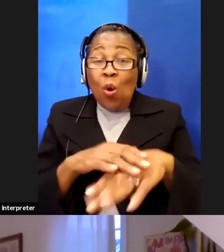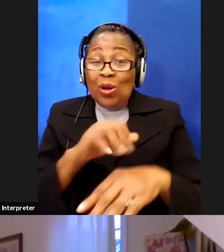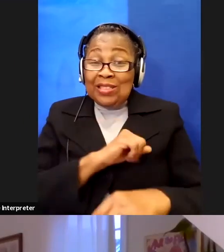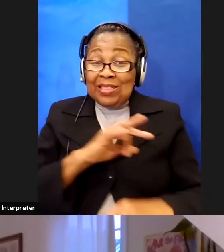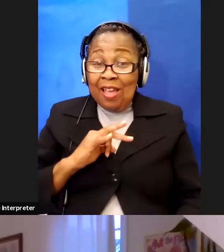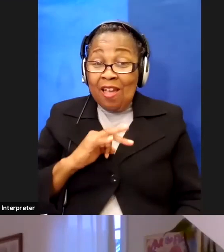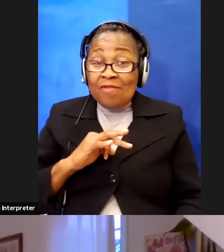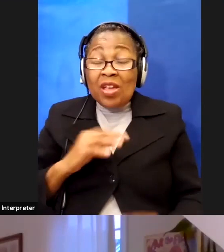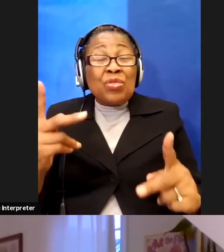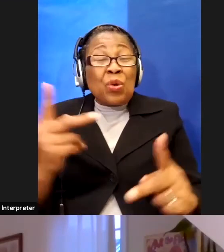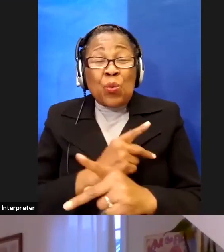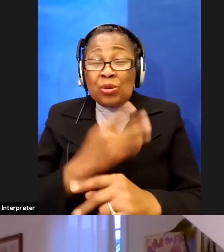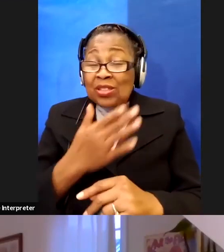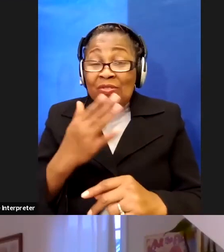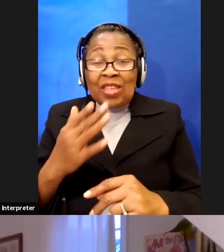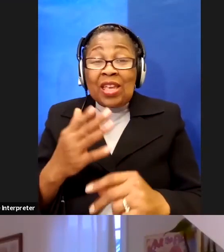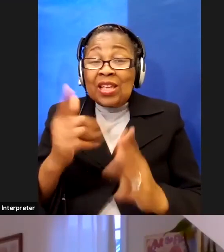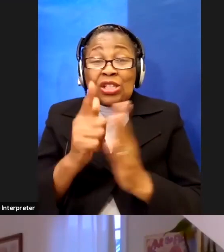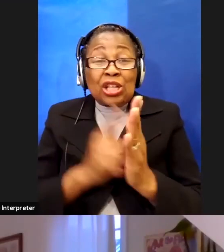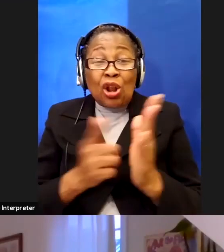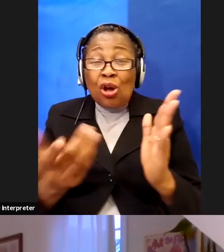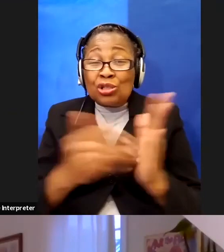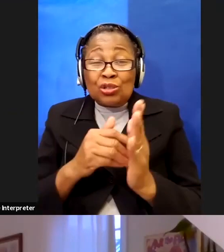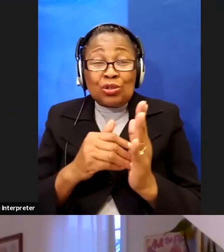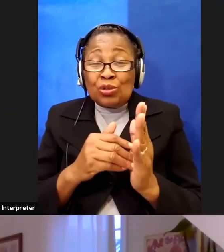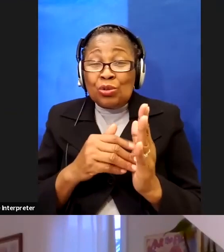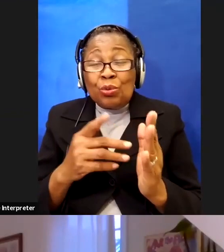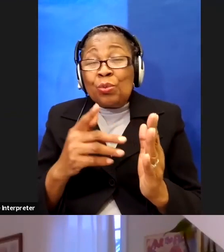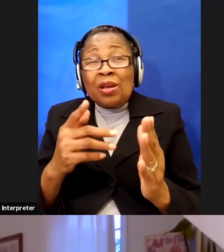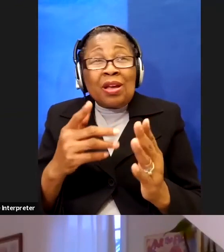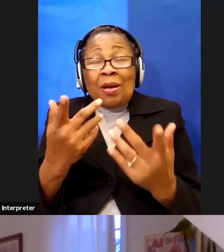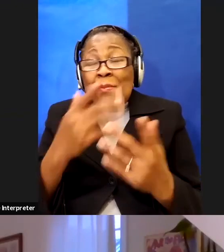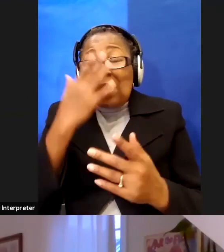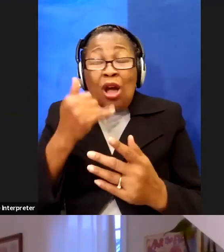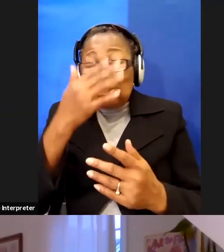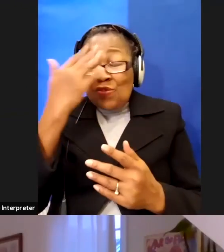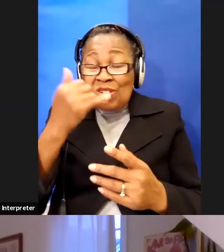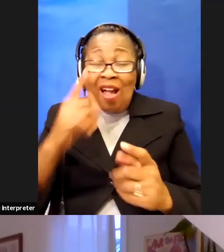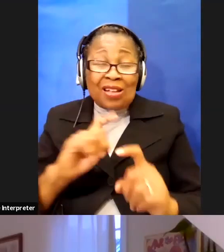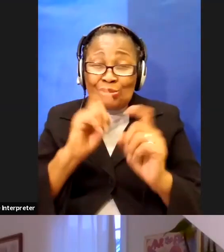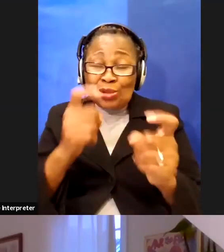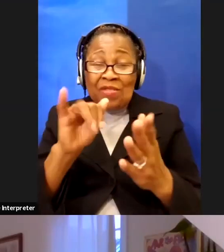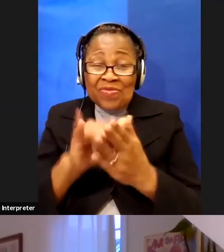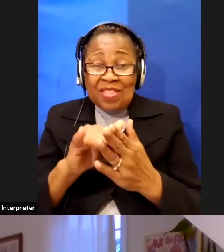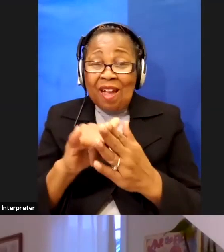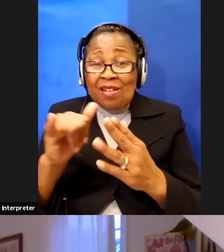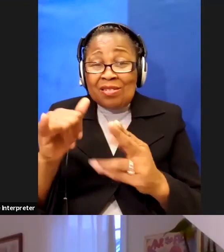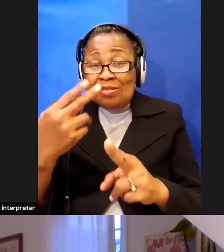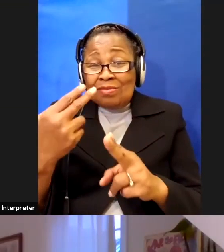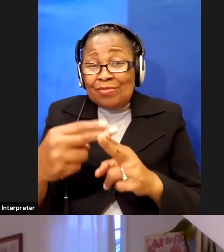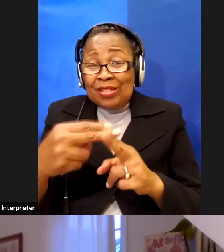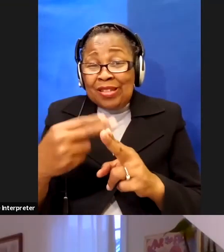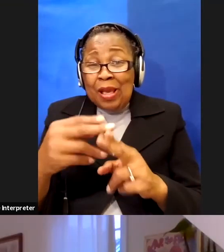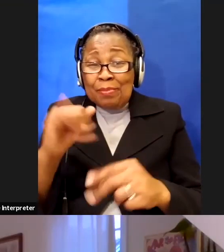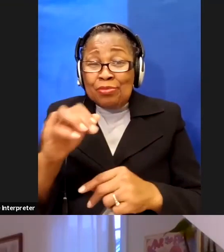thing to happen is to get a lawsuit over something silly like I forgot to give that designation to somebody. So do that immediately.